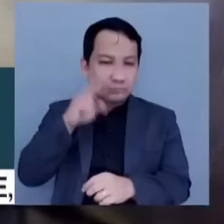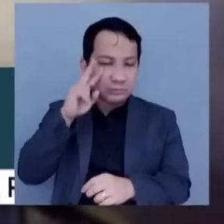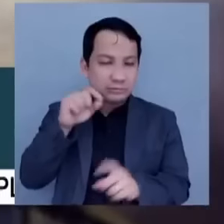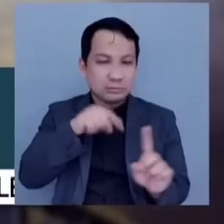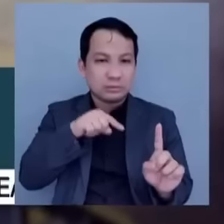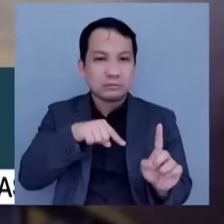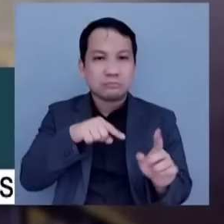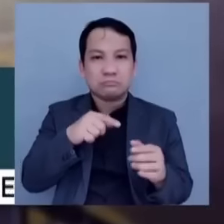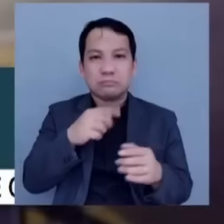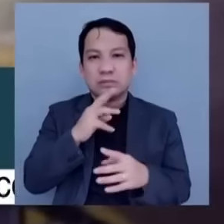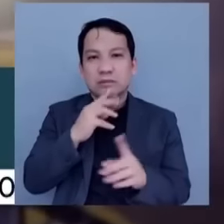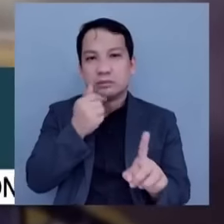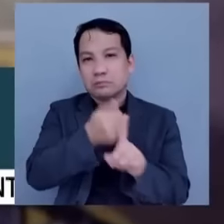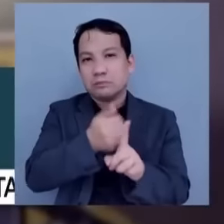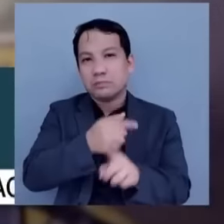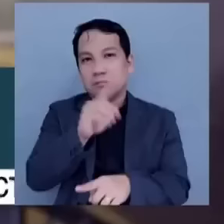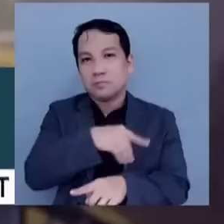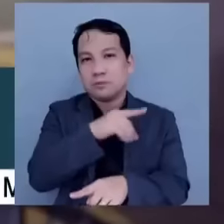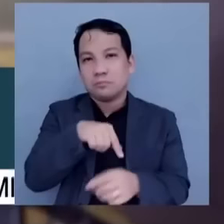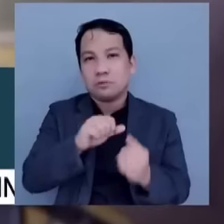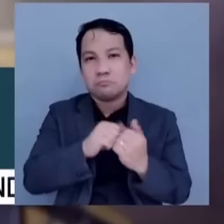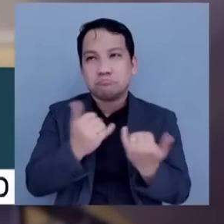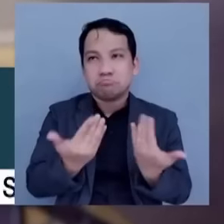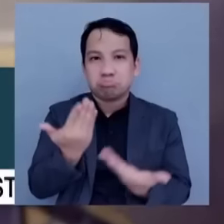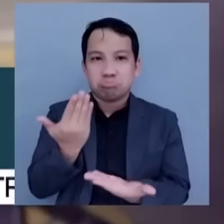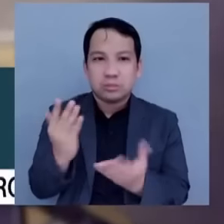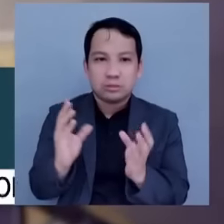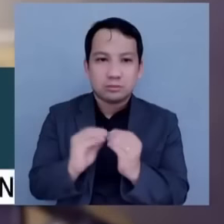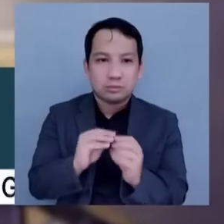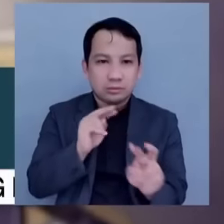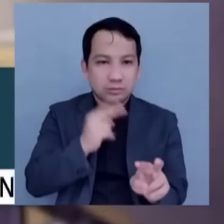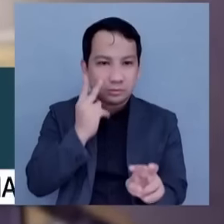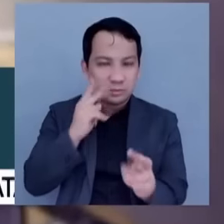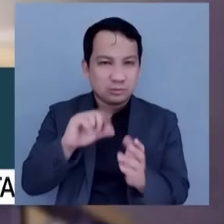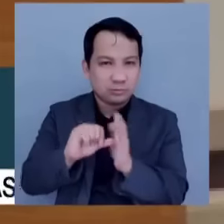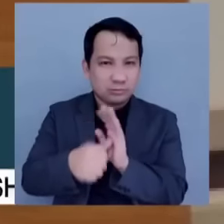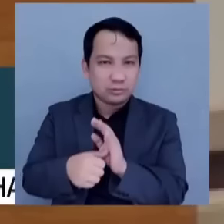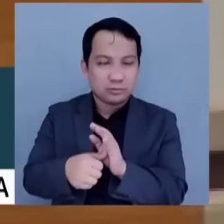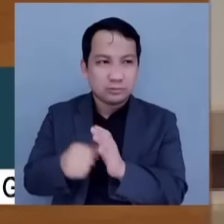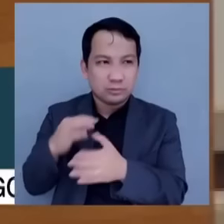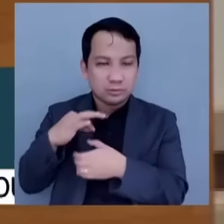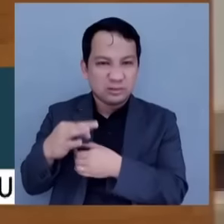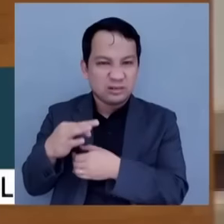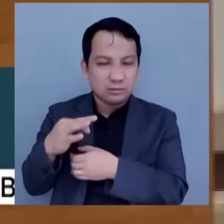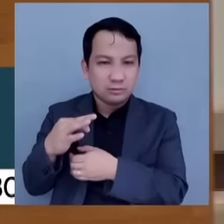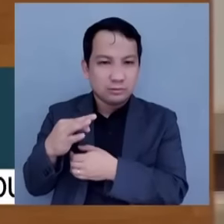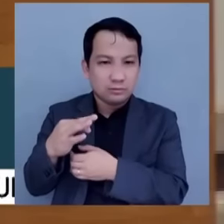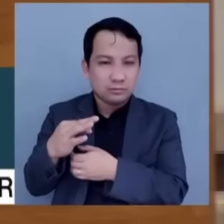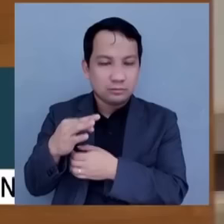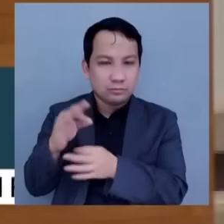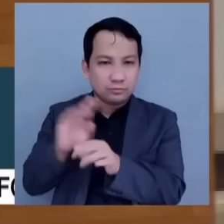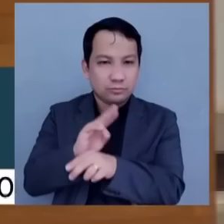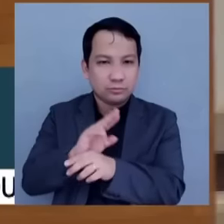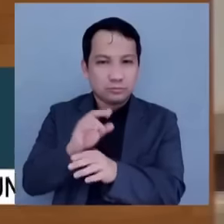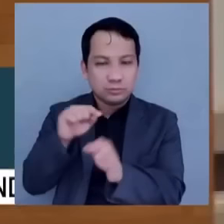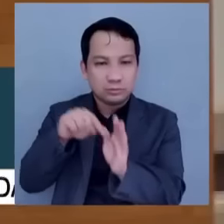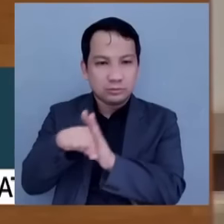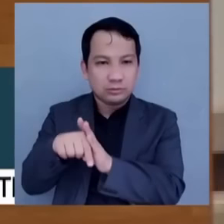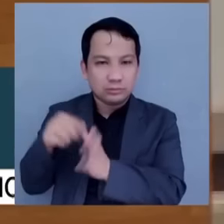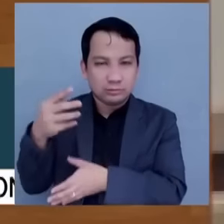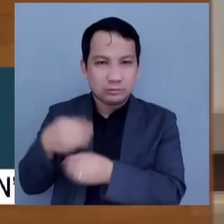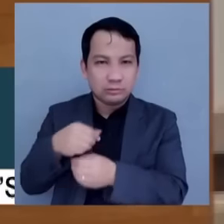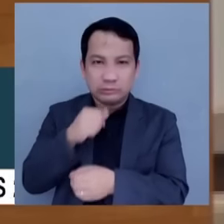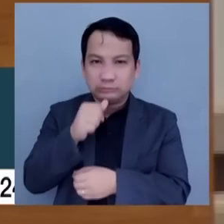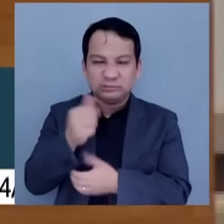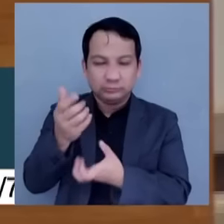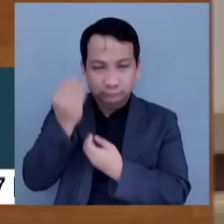verbal attacks against him could have been prompted by the alleged use of a powerful opioid painkiller, adding that he did not want